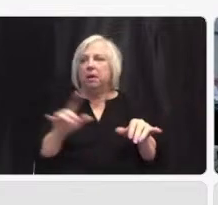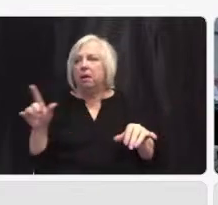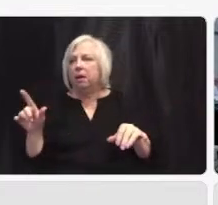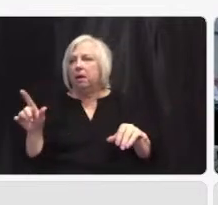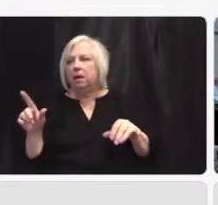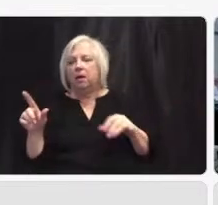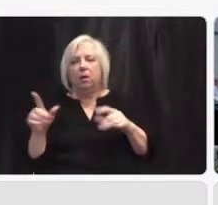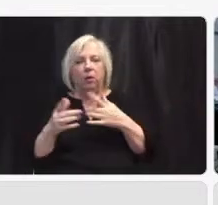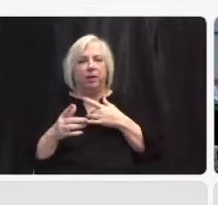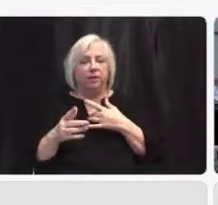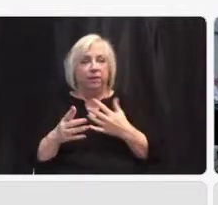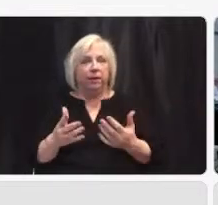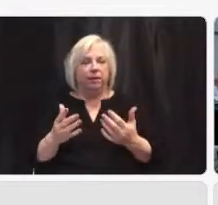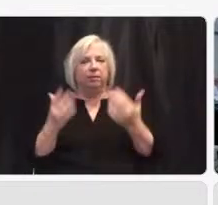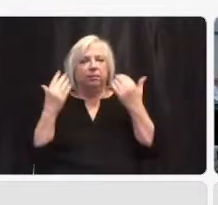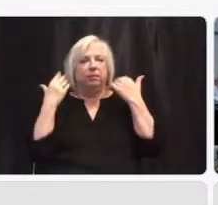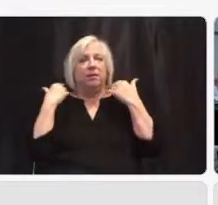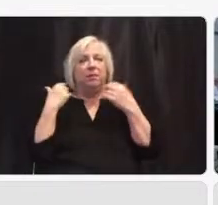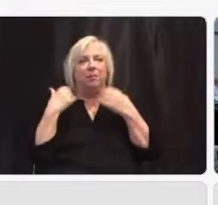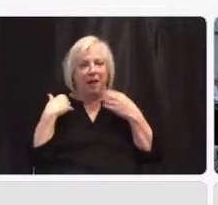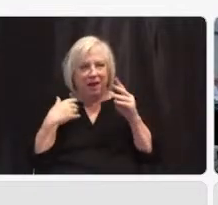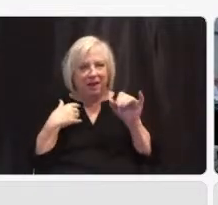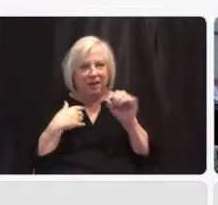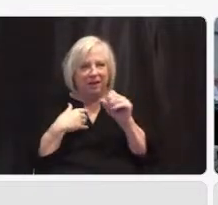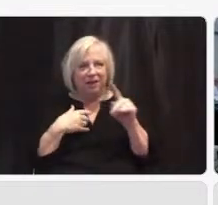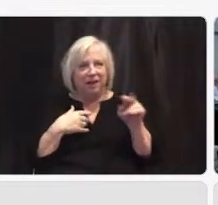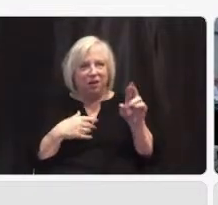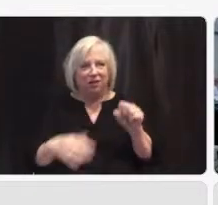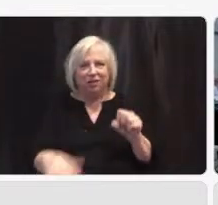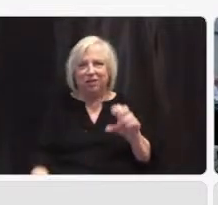by the STRs, so.